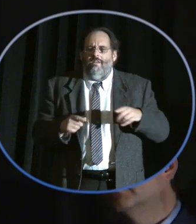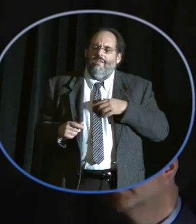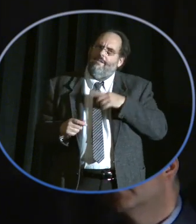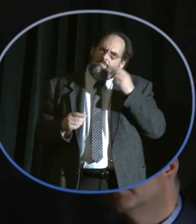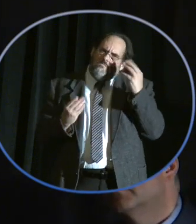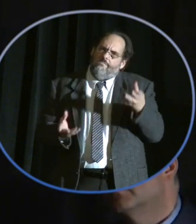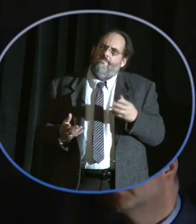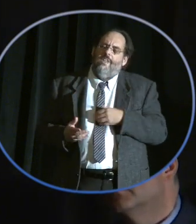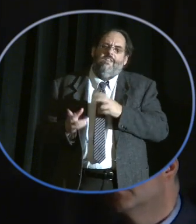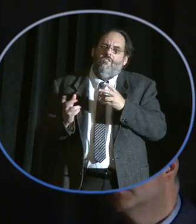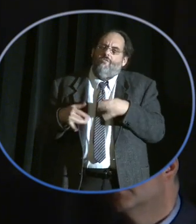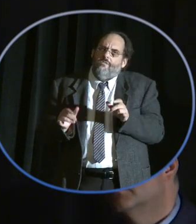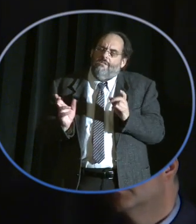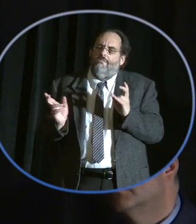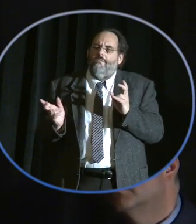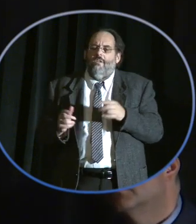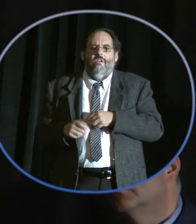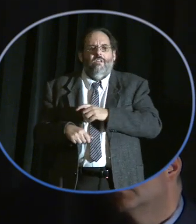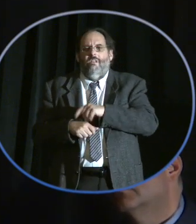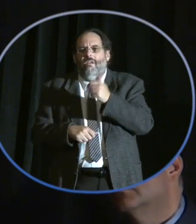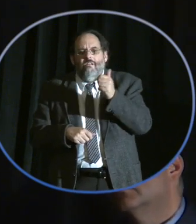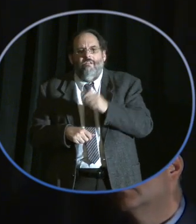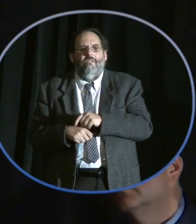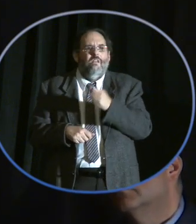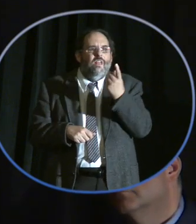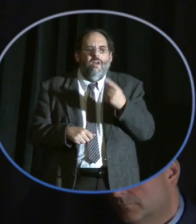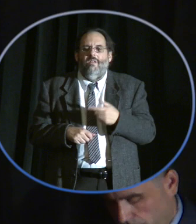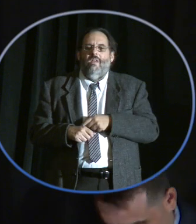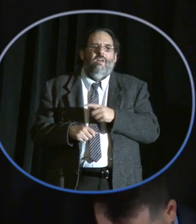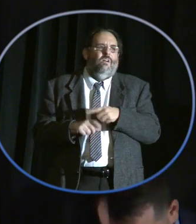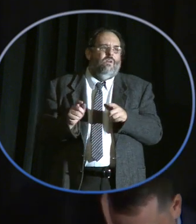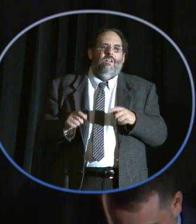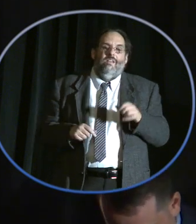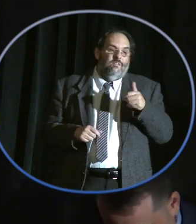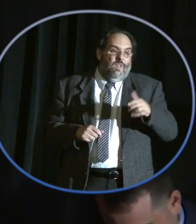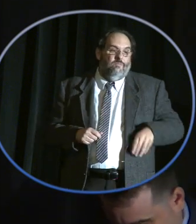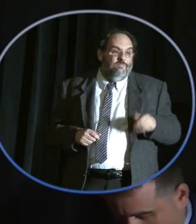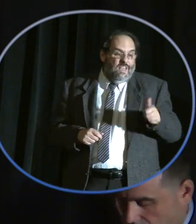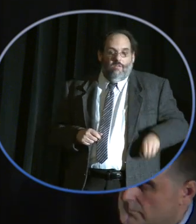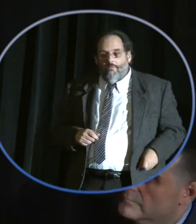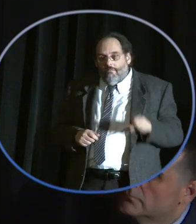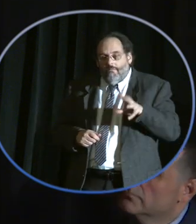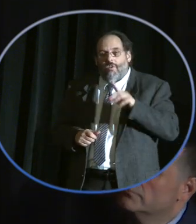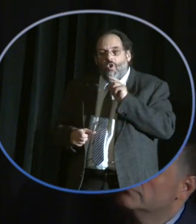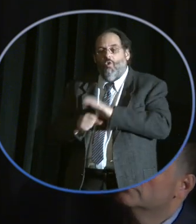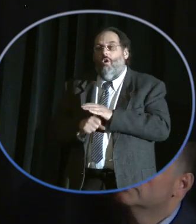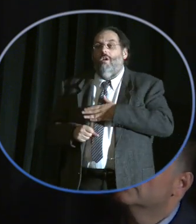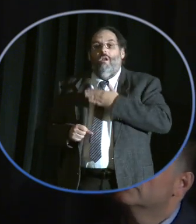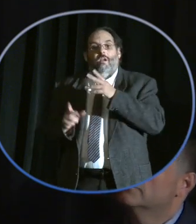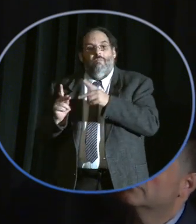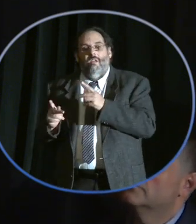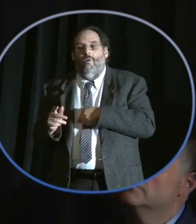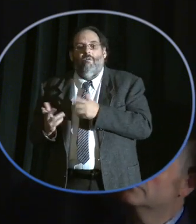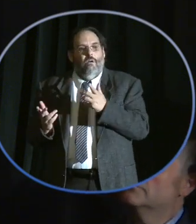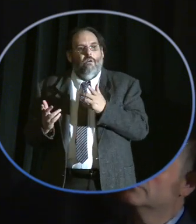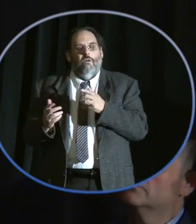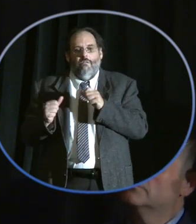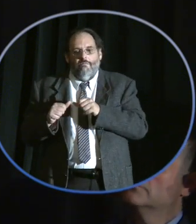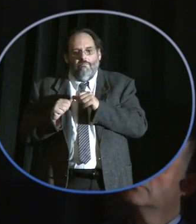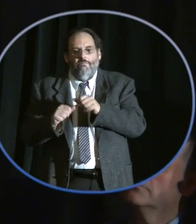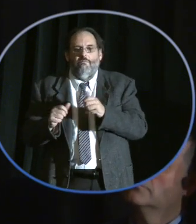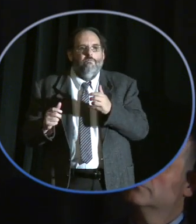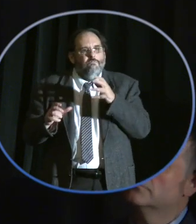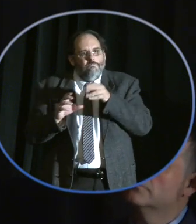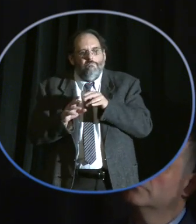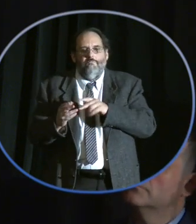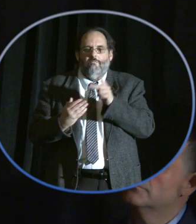issue. That means 10 o'clock, 11 o'clock. They're spending money out of their own pocket sometimes to make sure that a young person gets to eat, because they call and say,